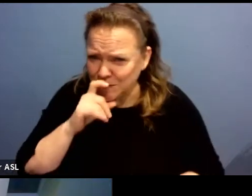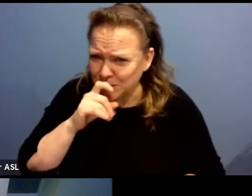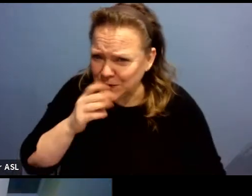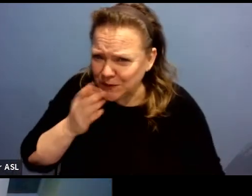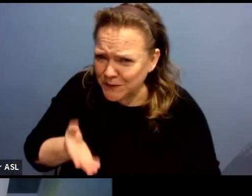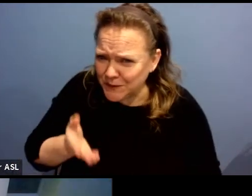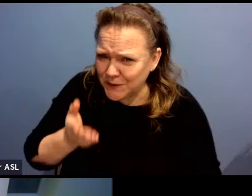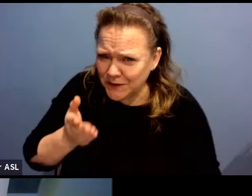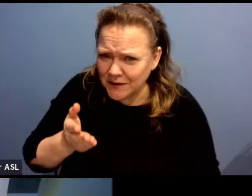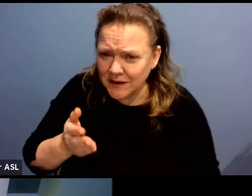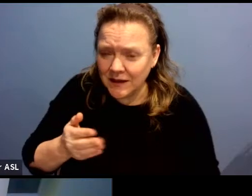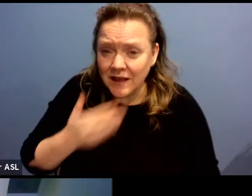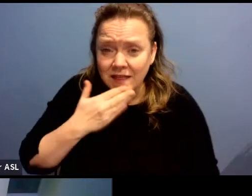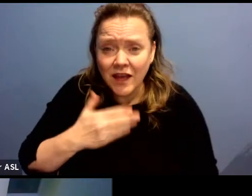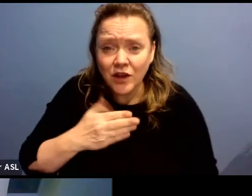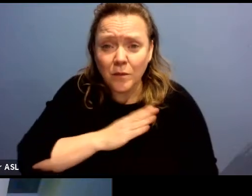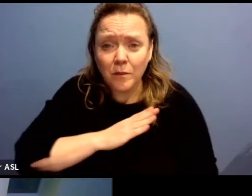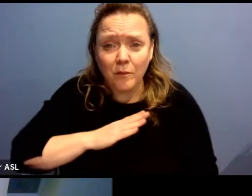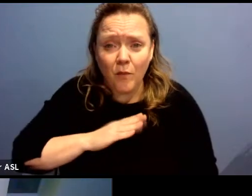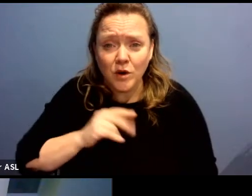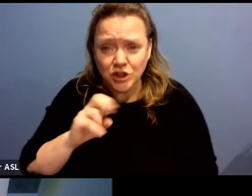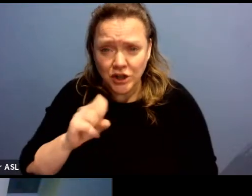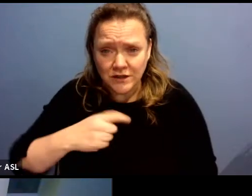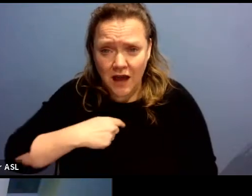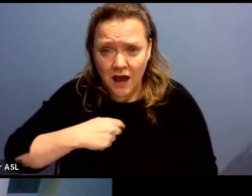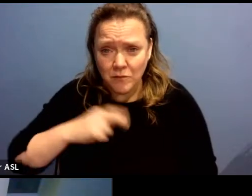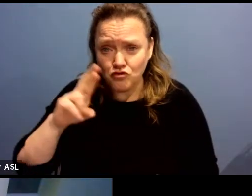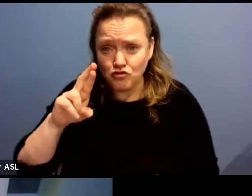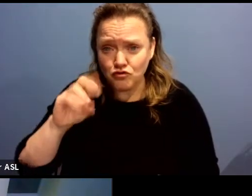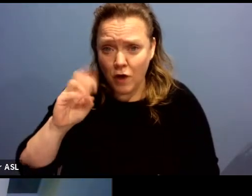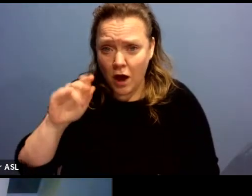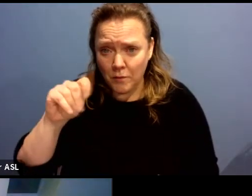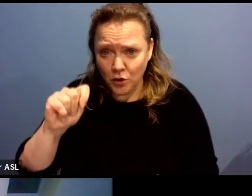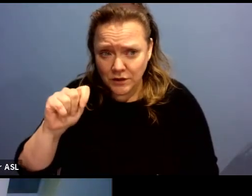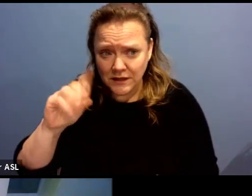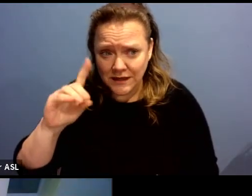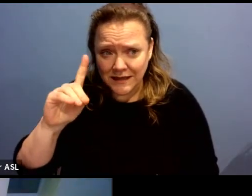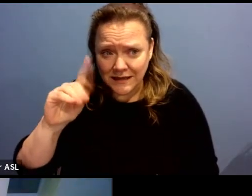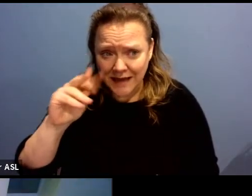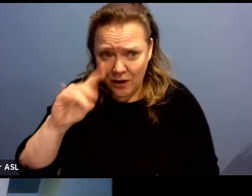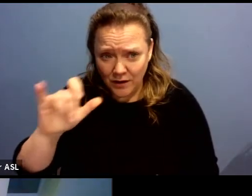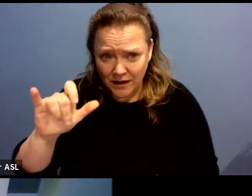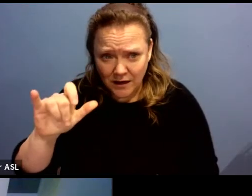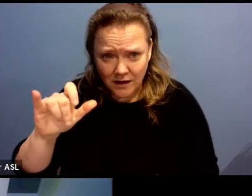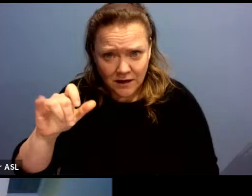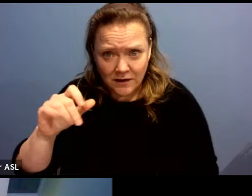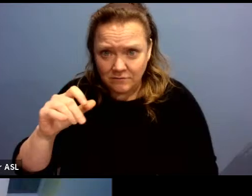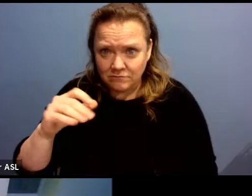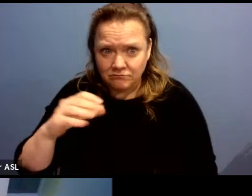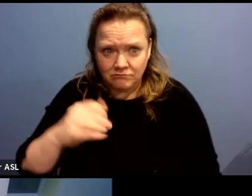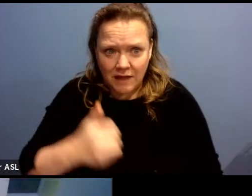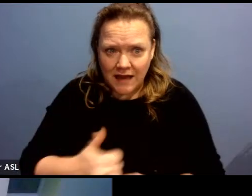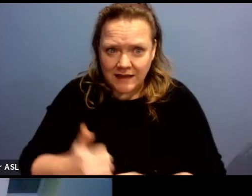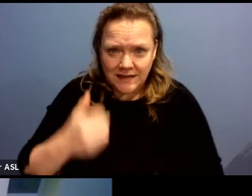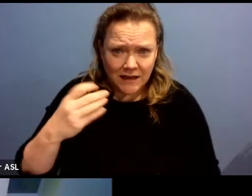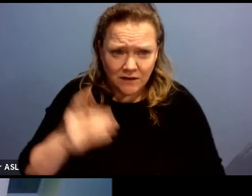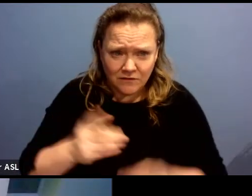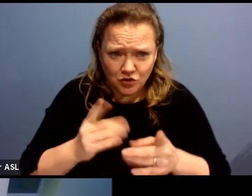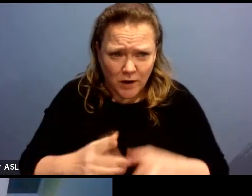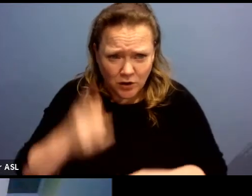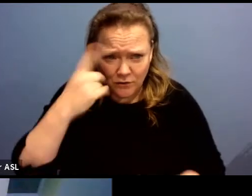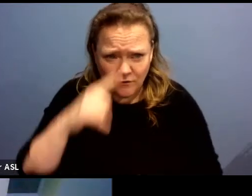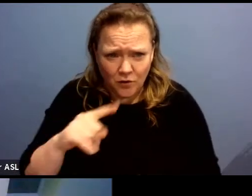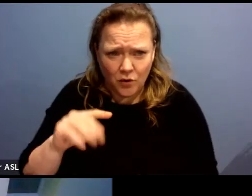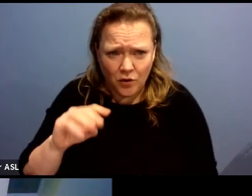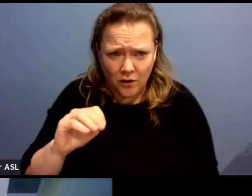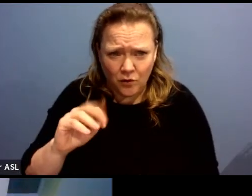Thank you, Board Chair. This is Robert Gowdy. I'm the Executive Director of the Reston Town Center Association, which is the community governing association